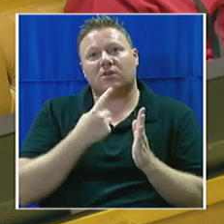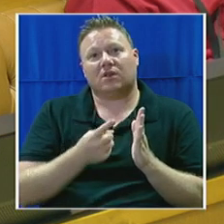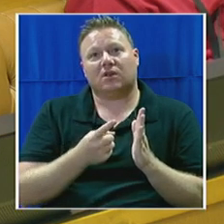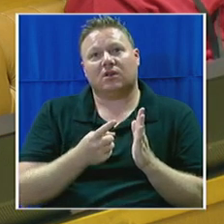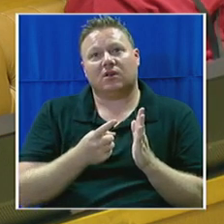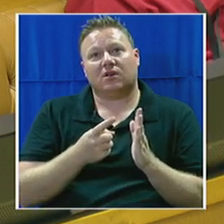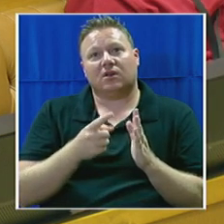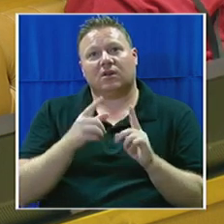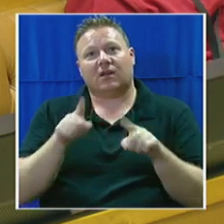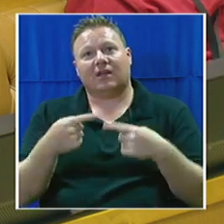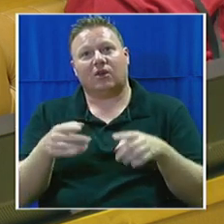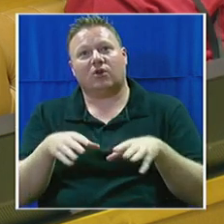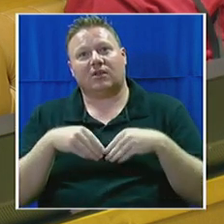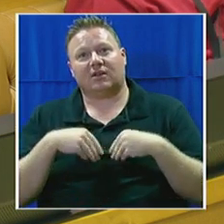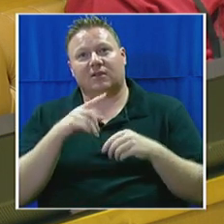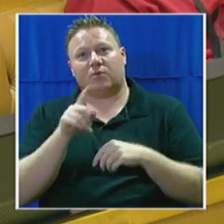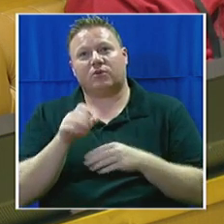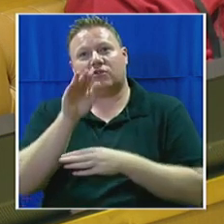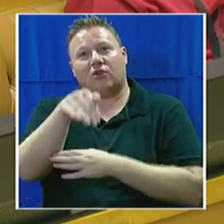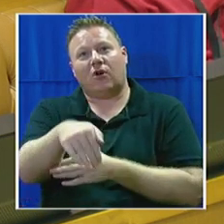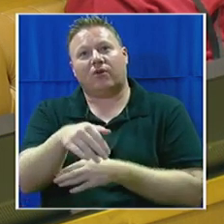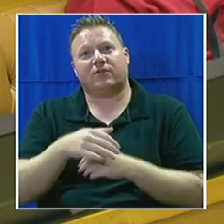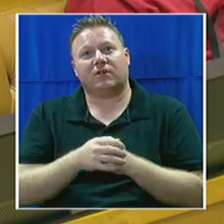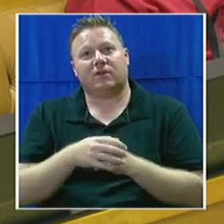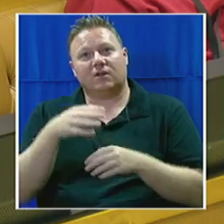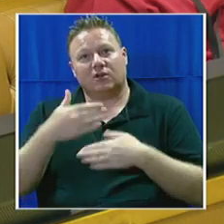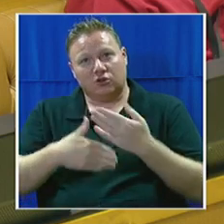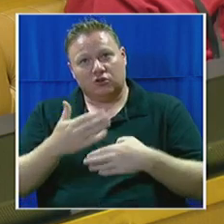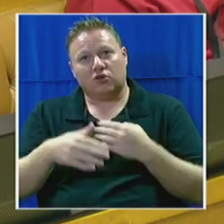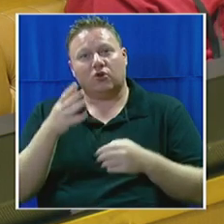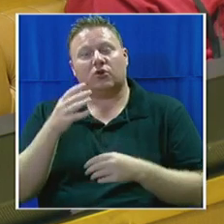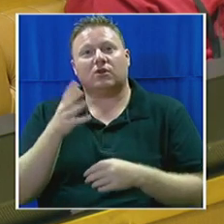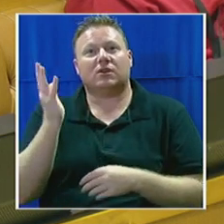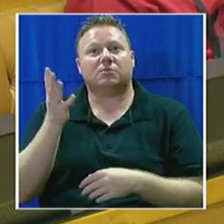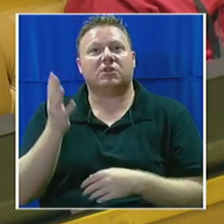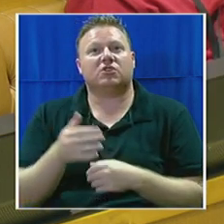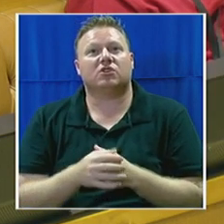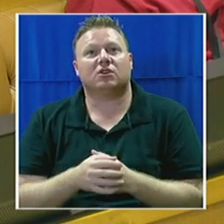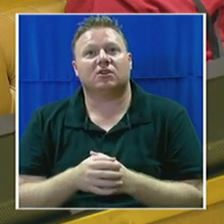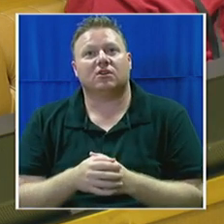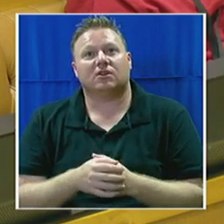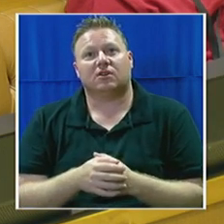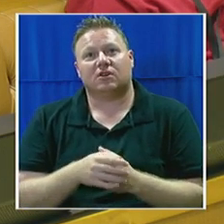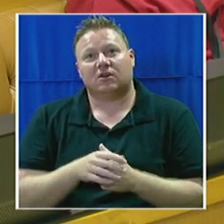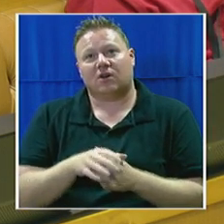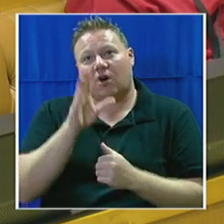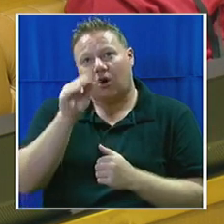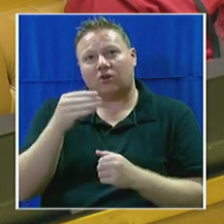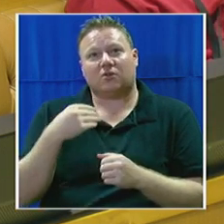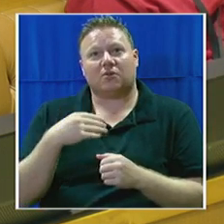you cannot take a question after the speech. You can only take it during the speech. And we asked this member